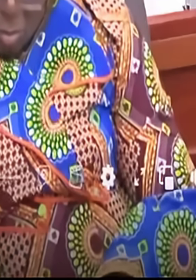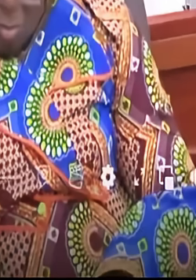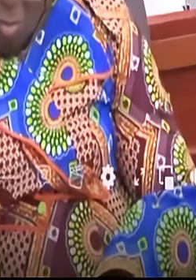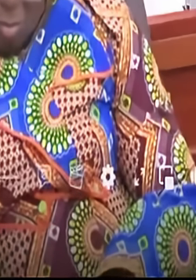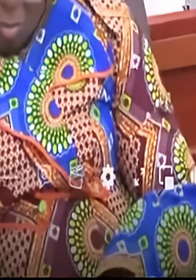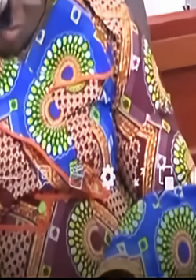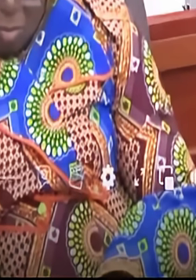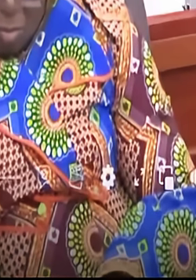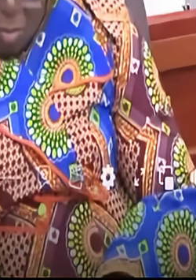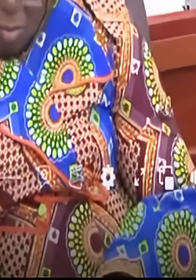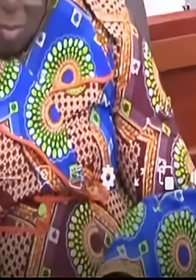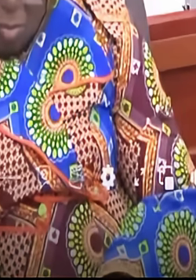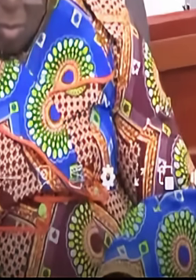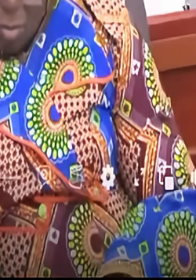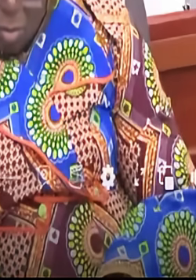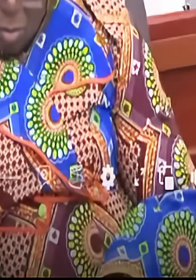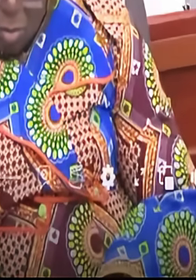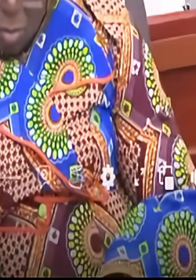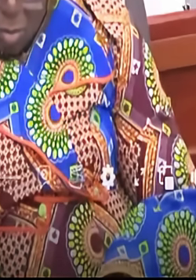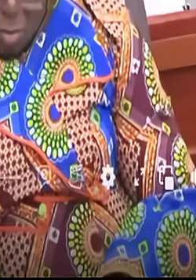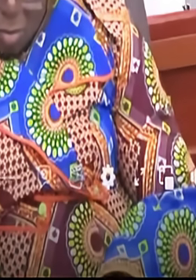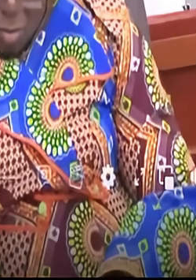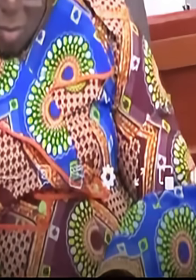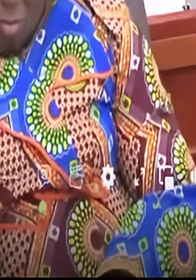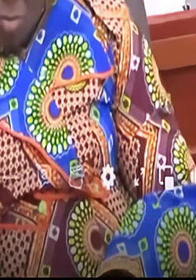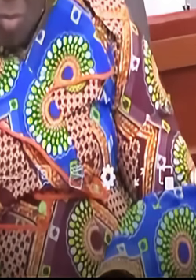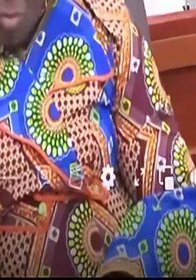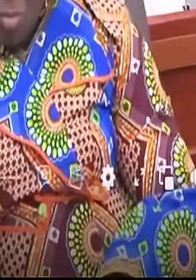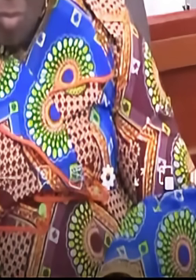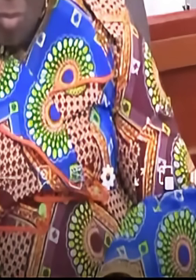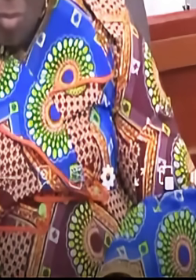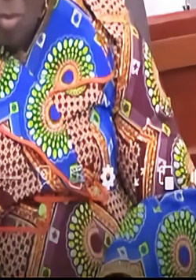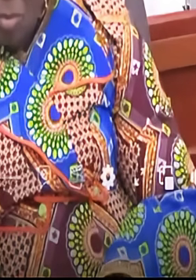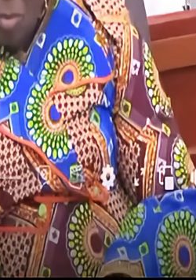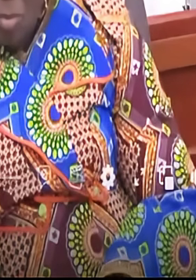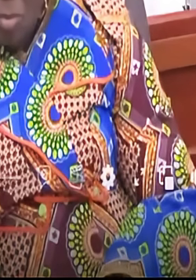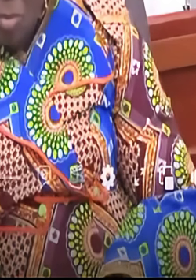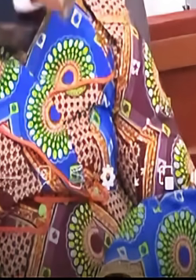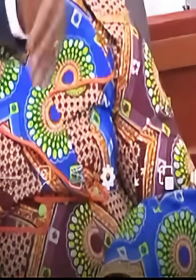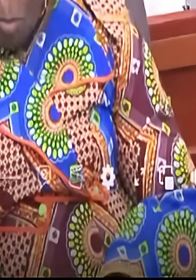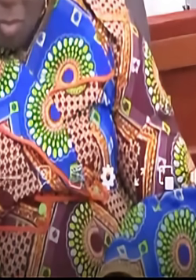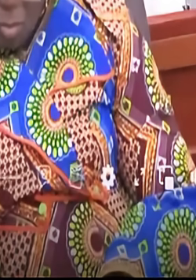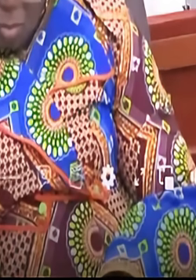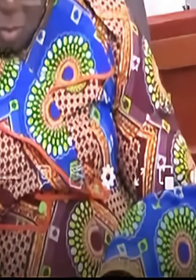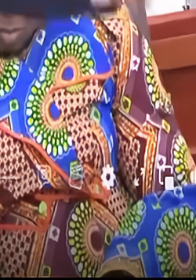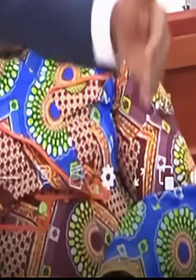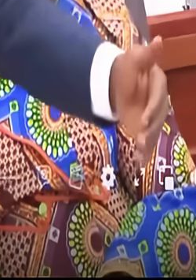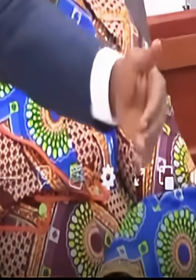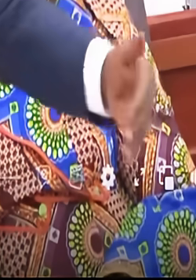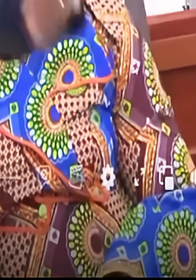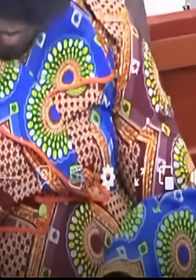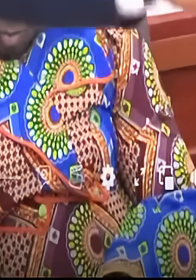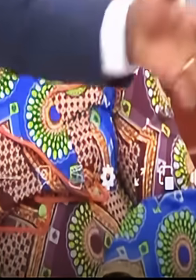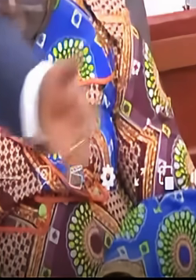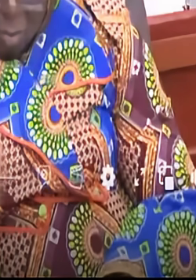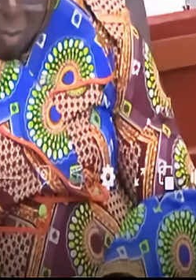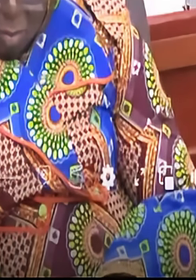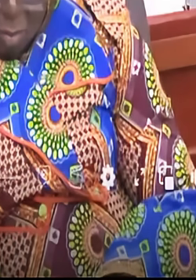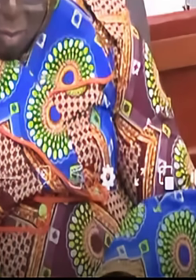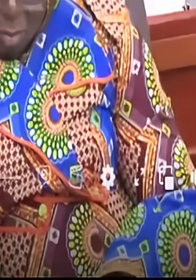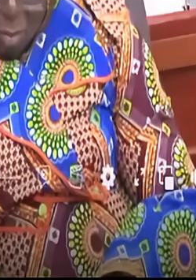is give them jobs. You, the majority, you promise them 1 job, 3